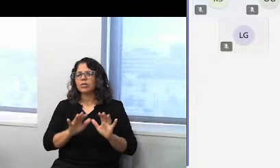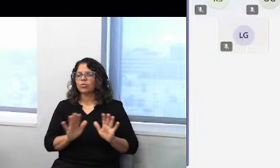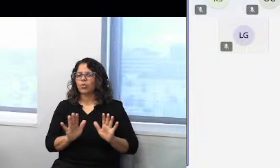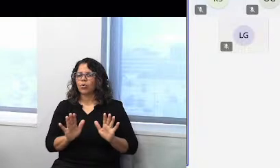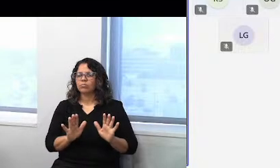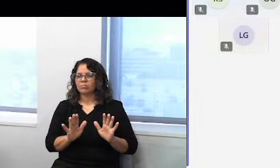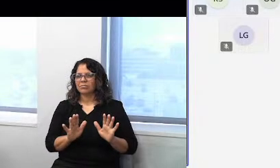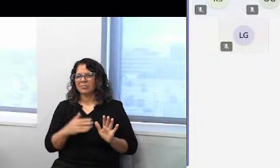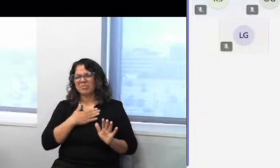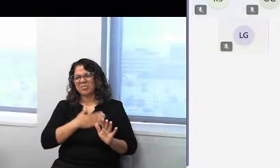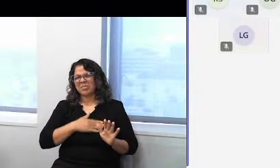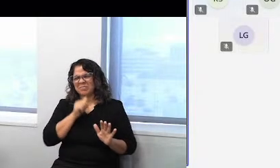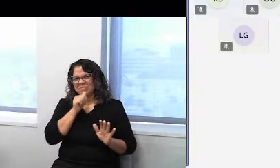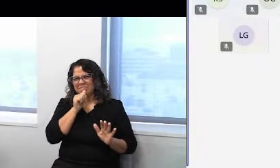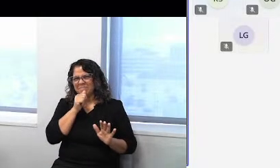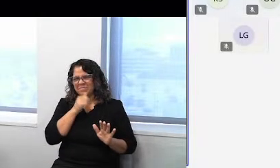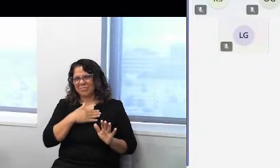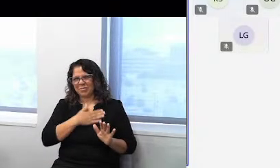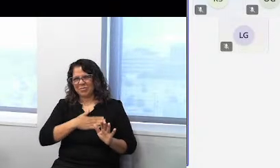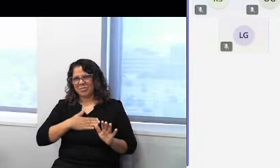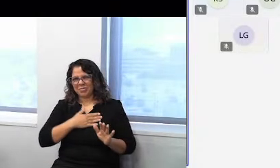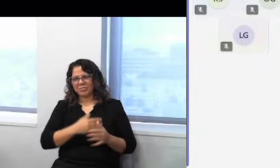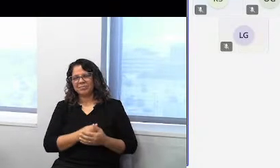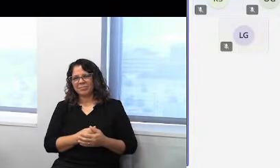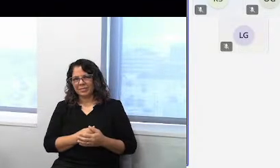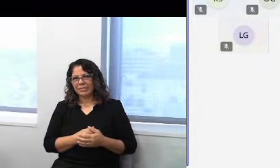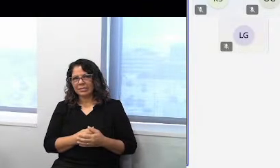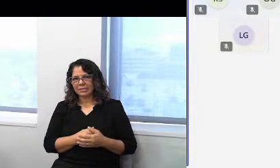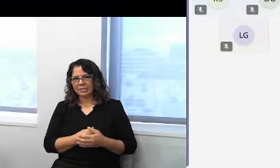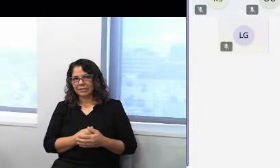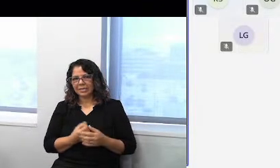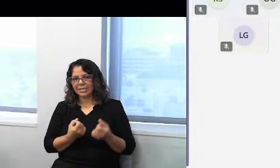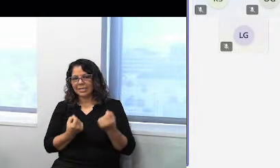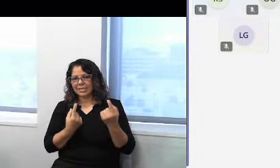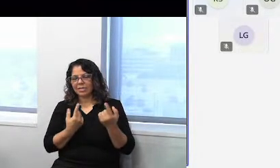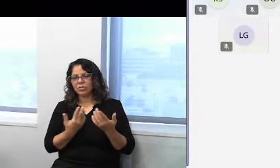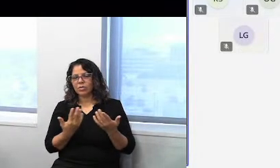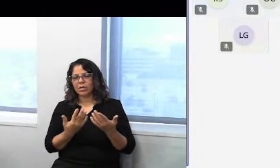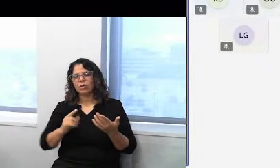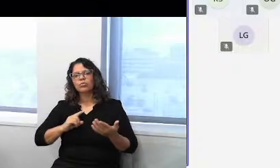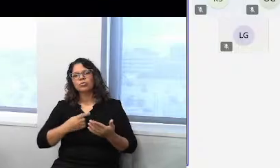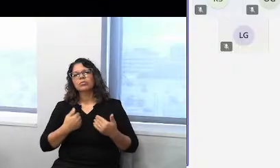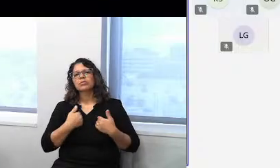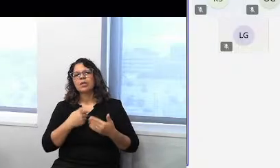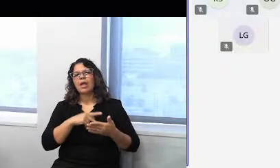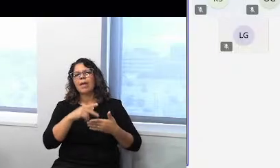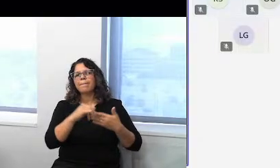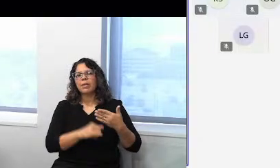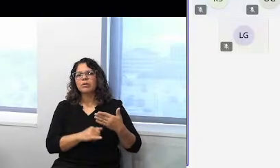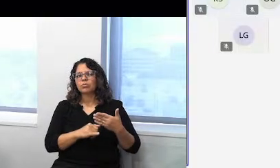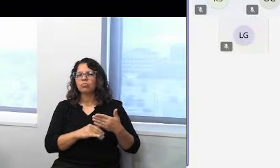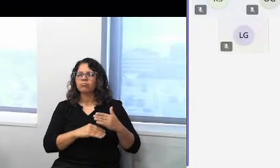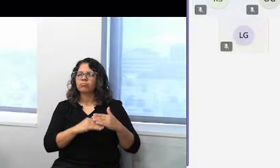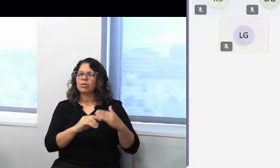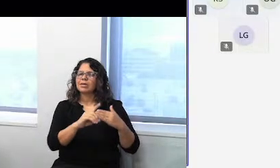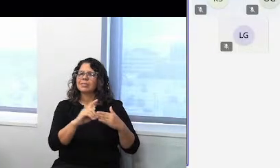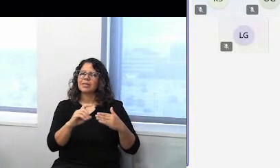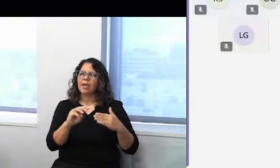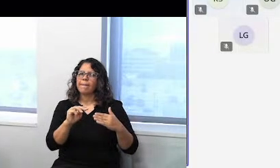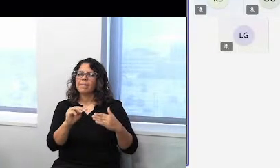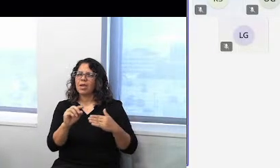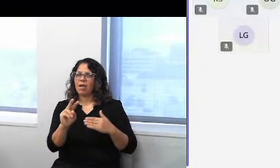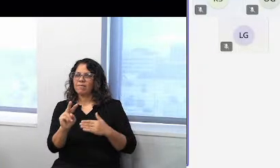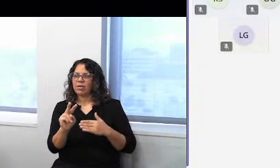my understanding is, let's say you're putting in a 100 megawatt project, right? Mm-hmm. that then needs to be interconnected to the grid, right?